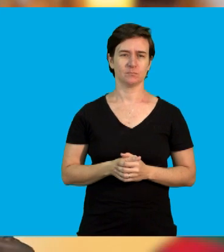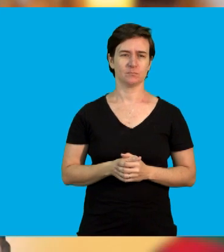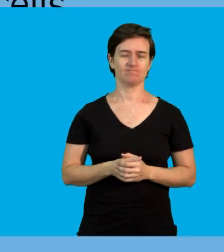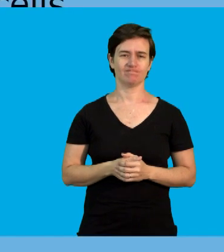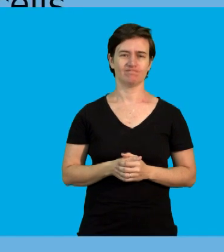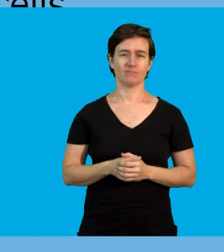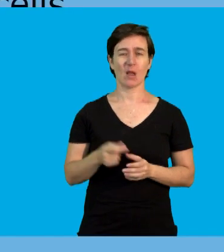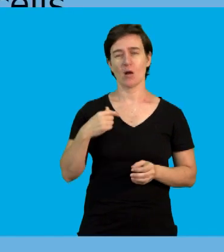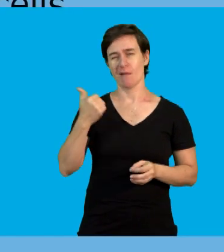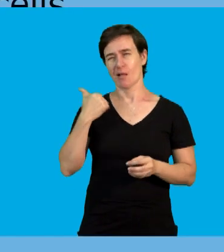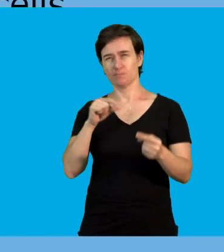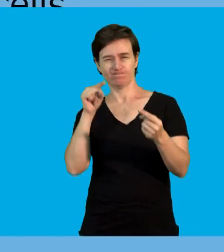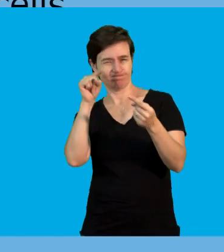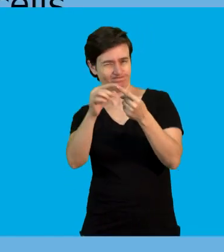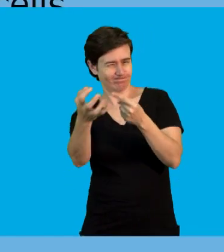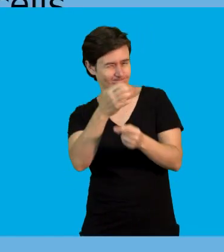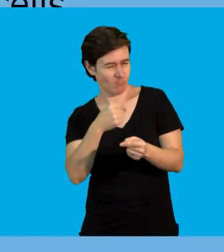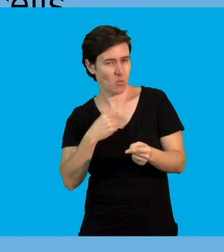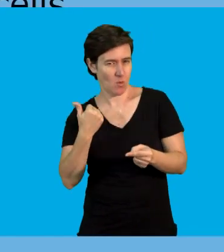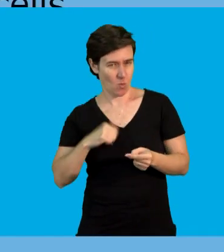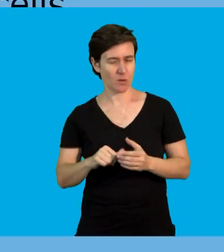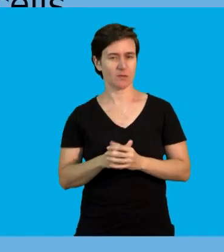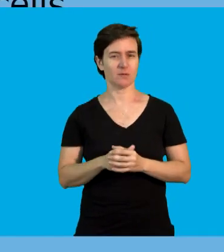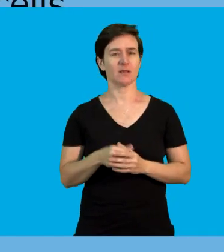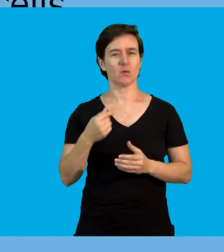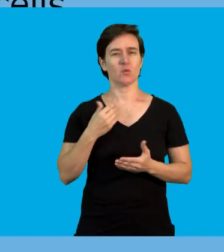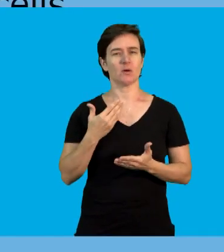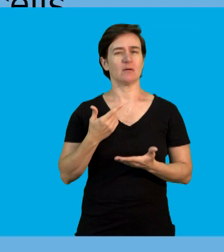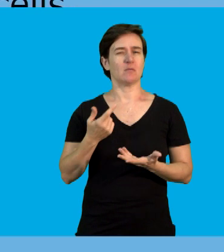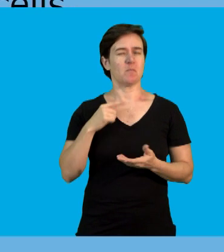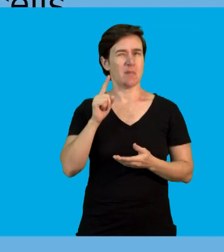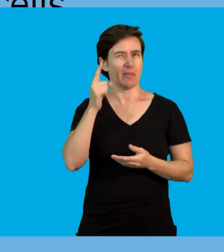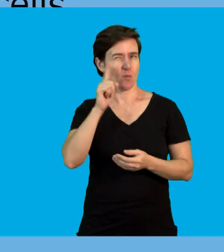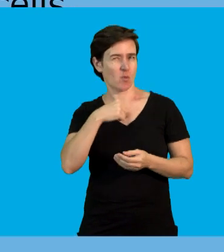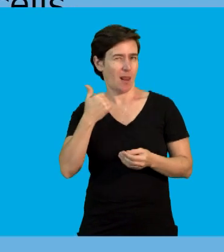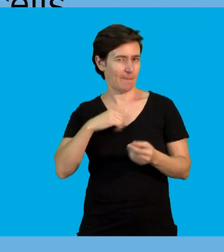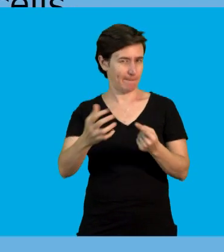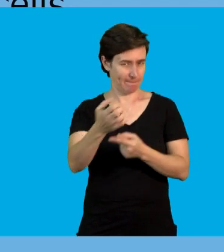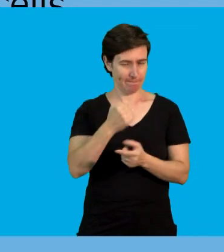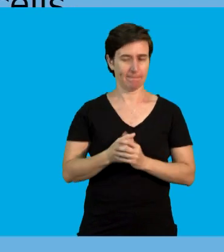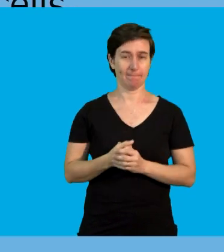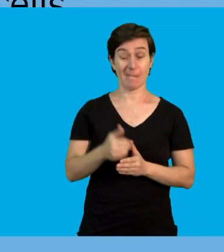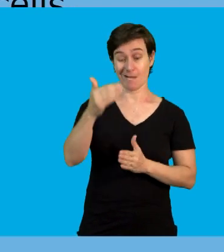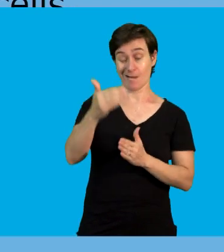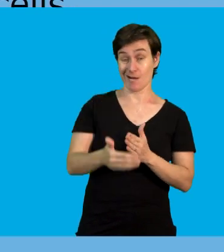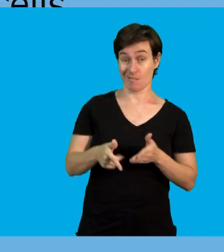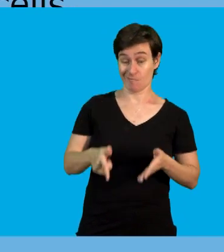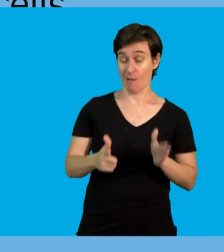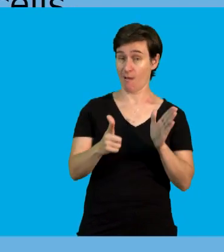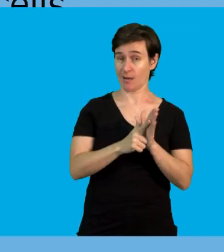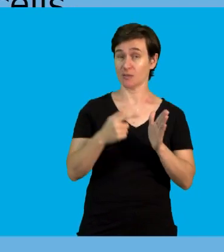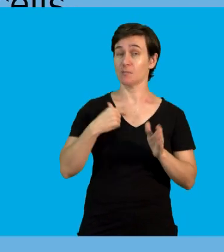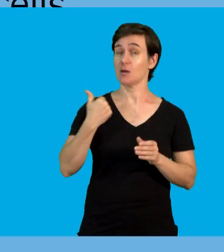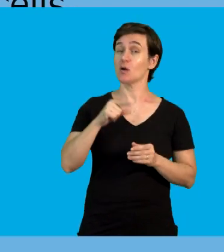point, there are certain goals that we need to make so that we can be able to achieve them by the end of the lesson. So by the end of the lesson,